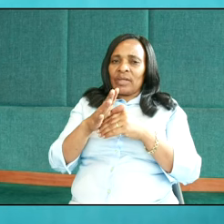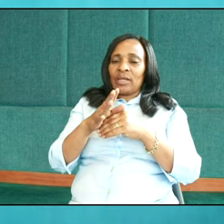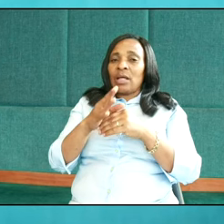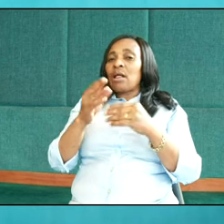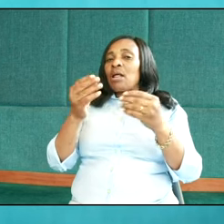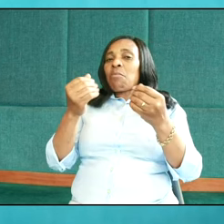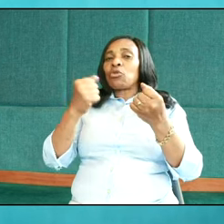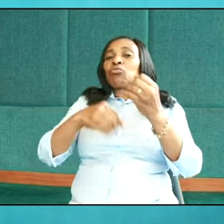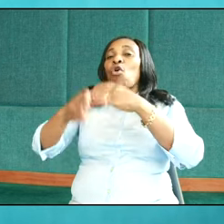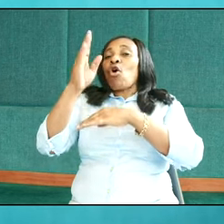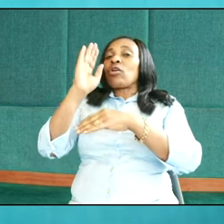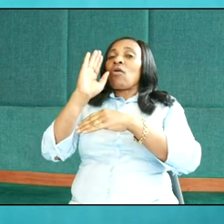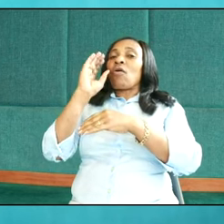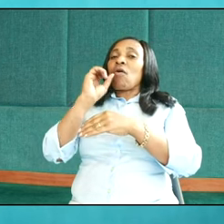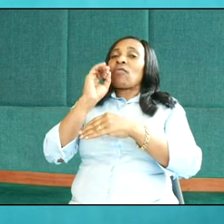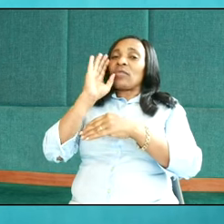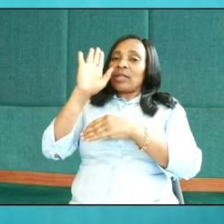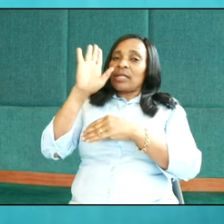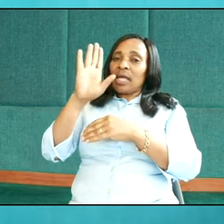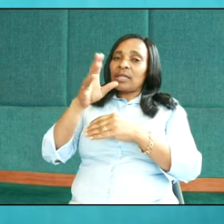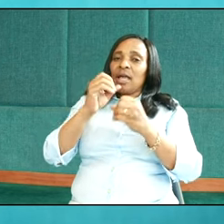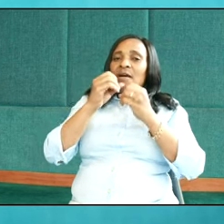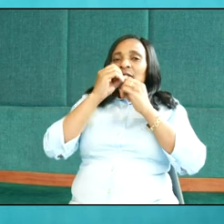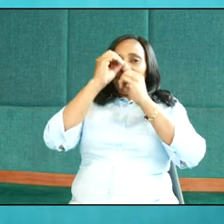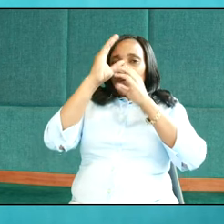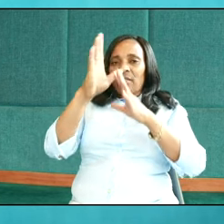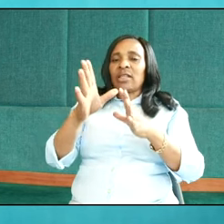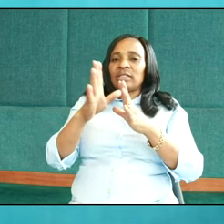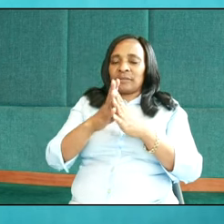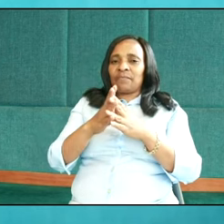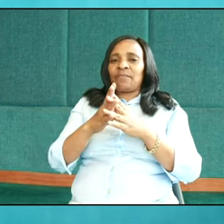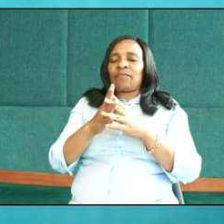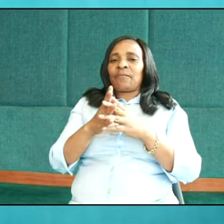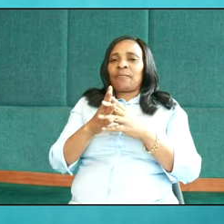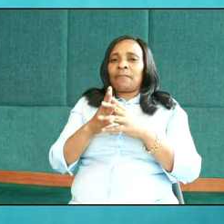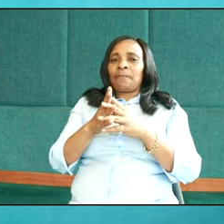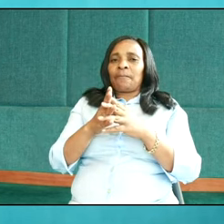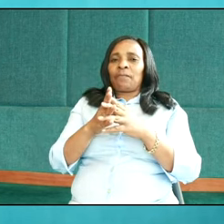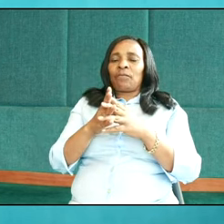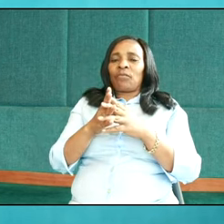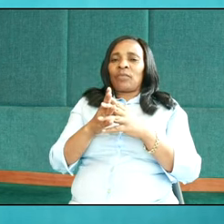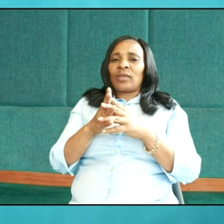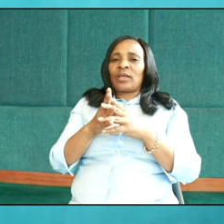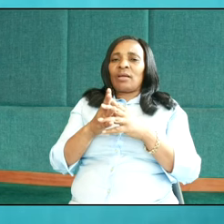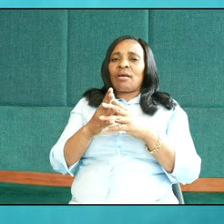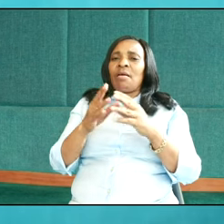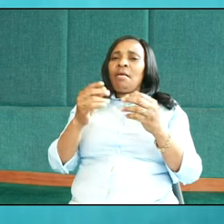to the God of their fathers." Mm-hmm. Mm-hmm. Yeah, I think, see,